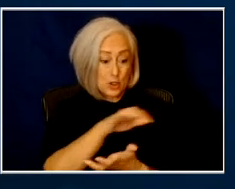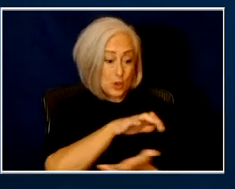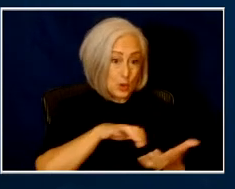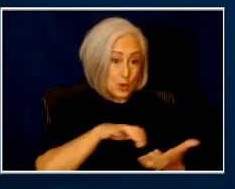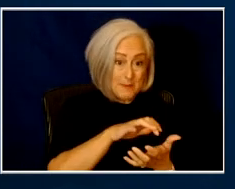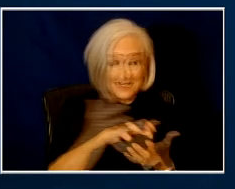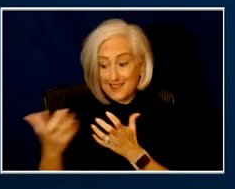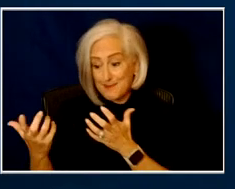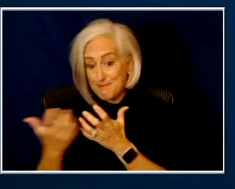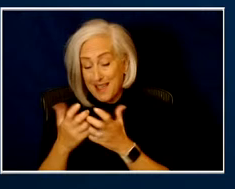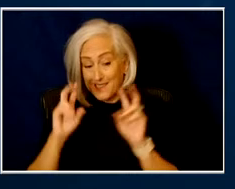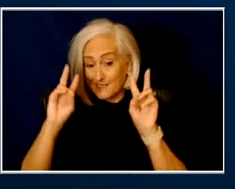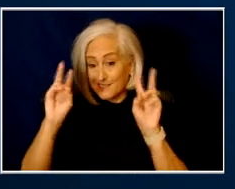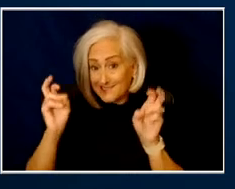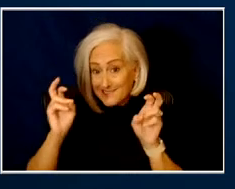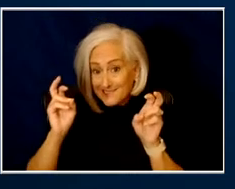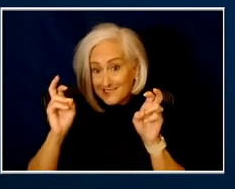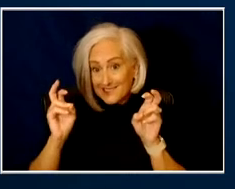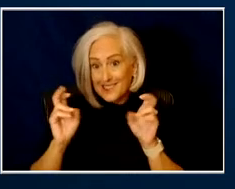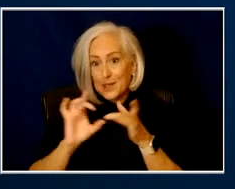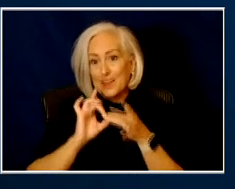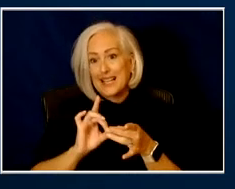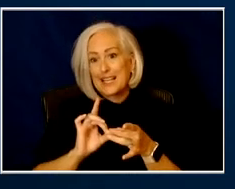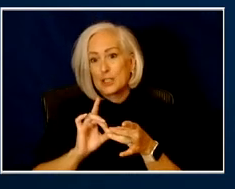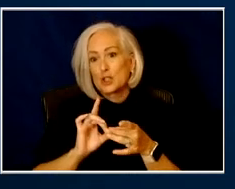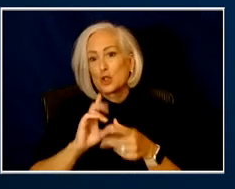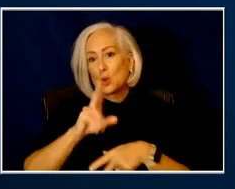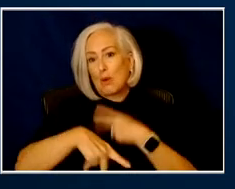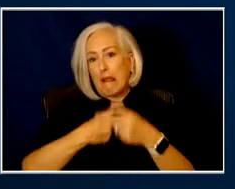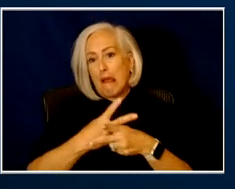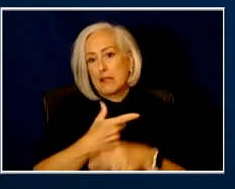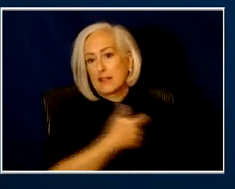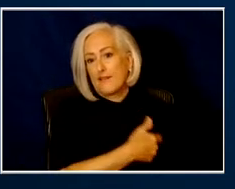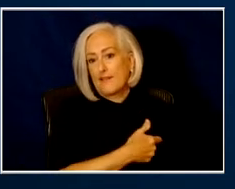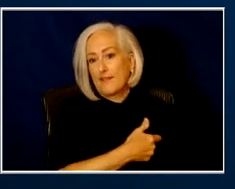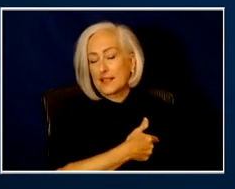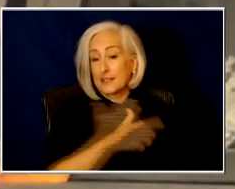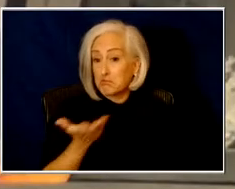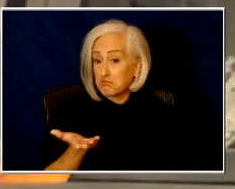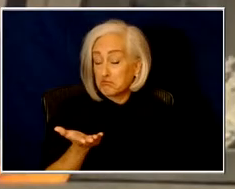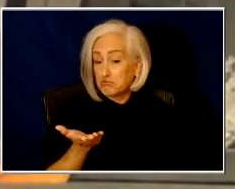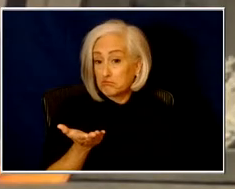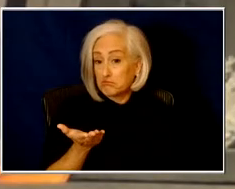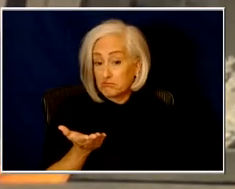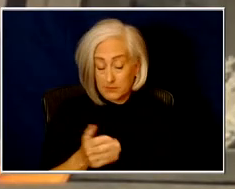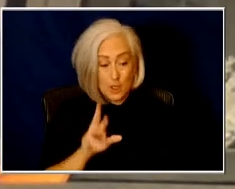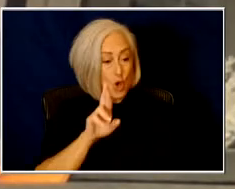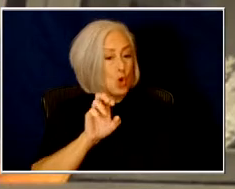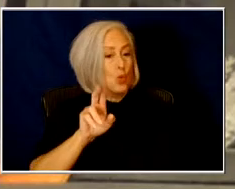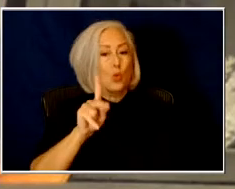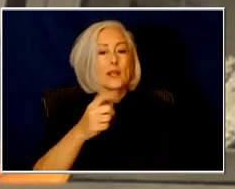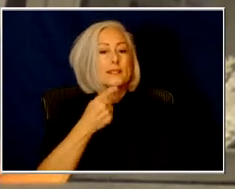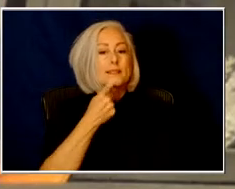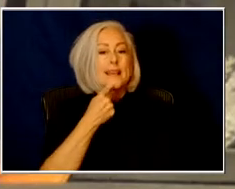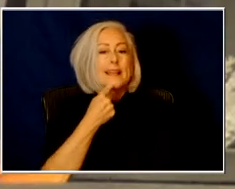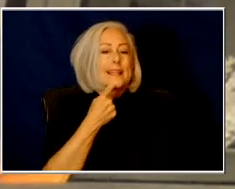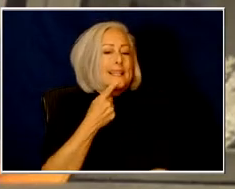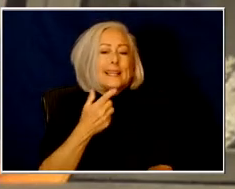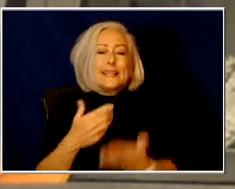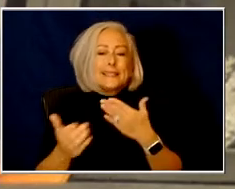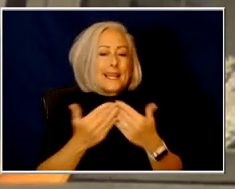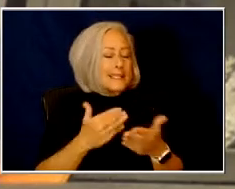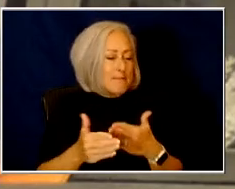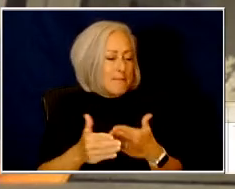that term right now for these particular coping 19 vaccines yeah as Rick said there's no problem with doing that at all